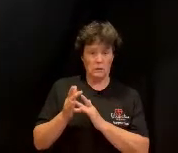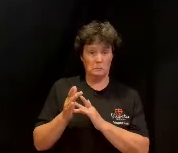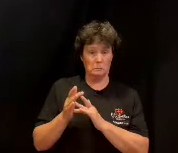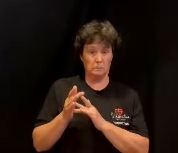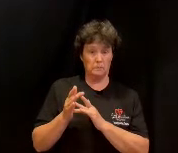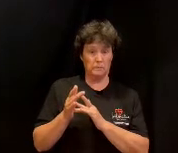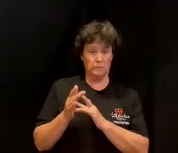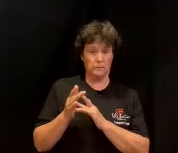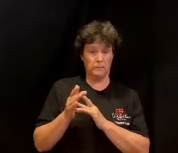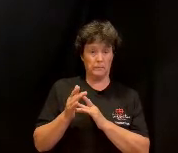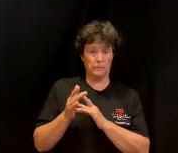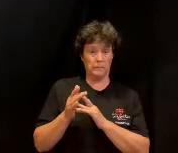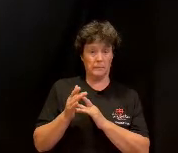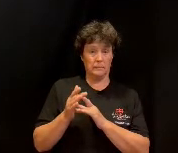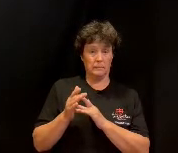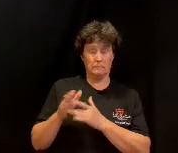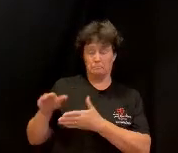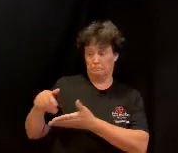was dismissing the jury.